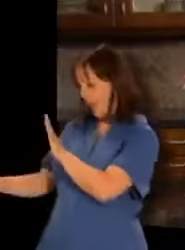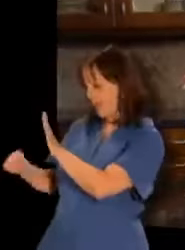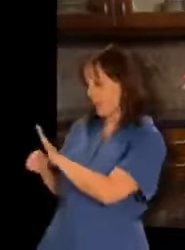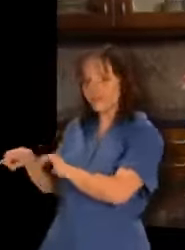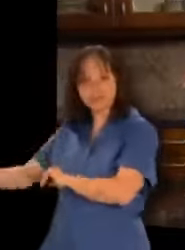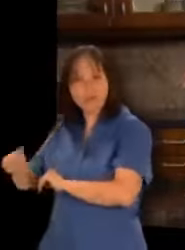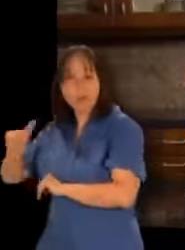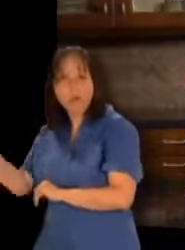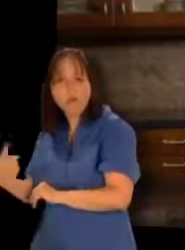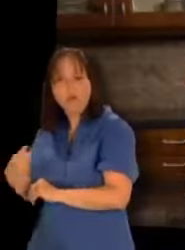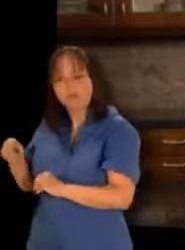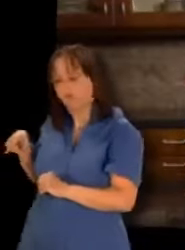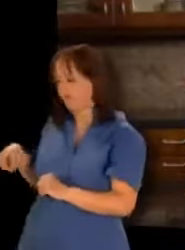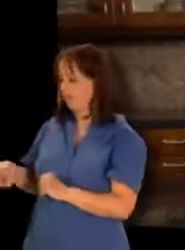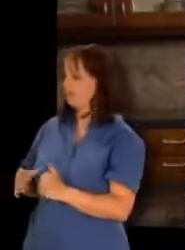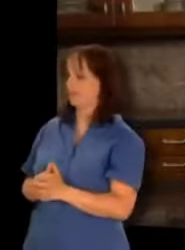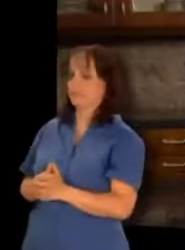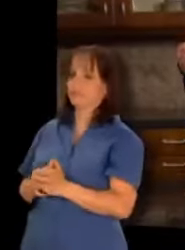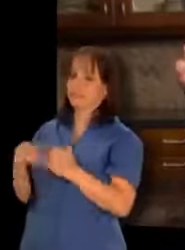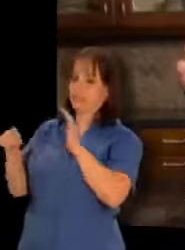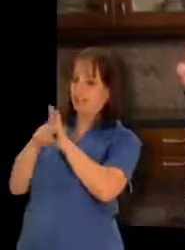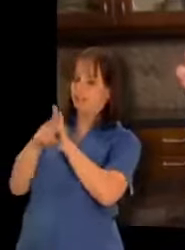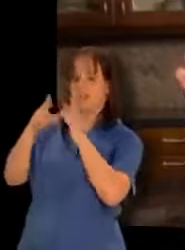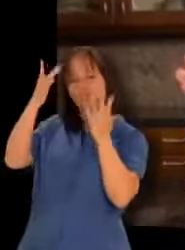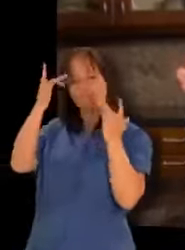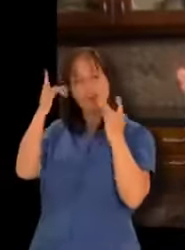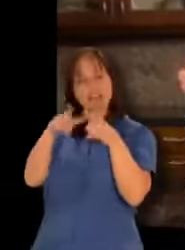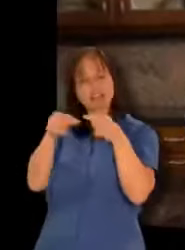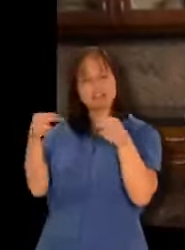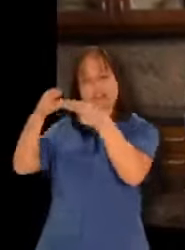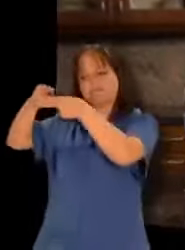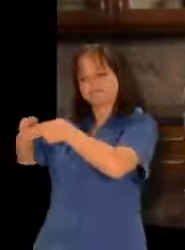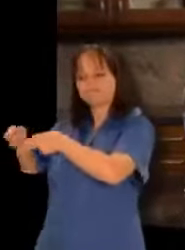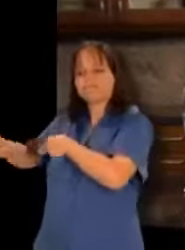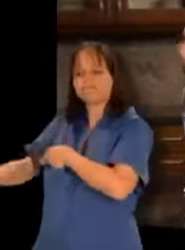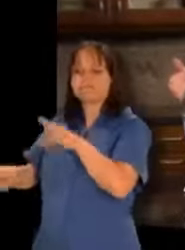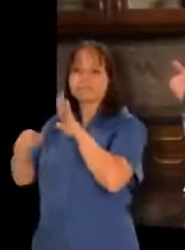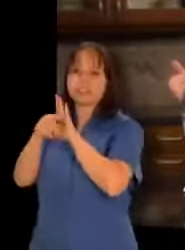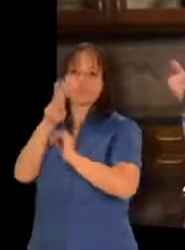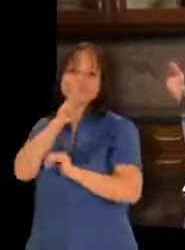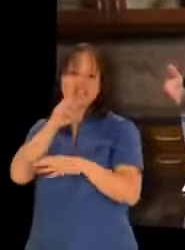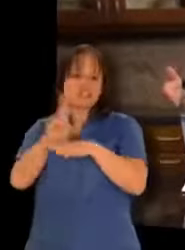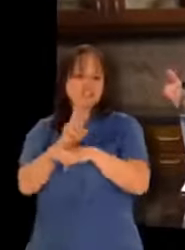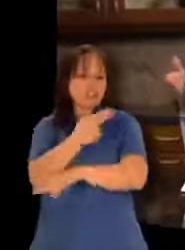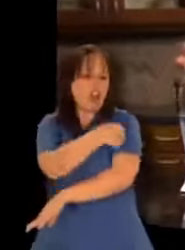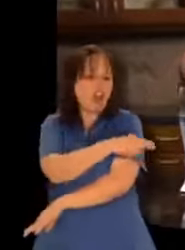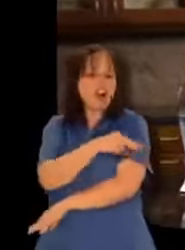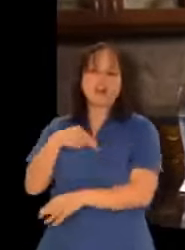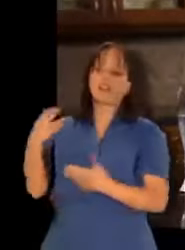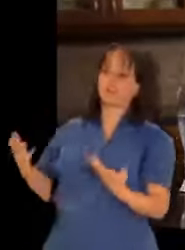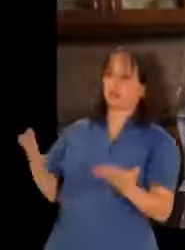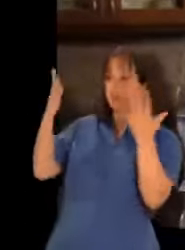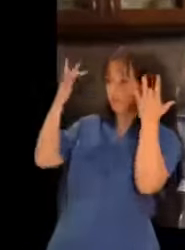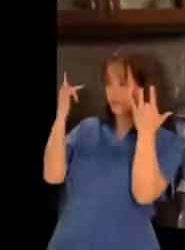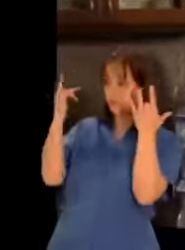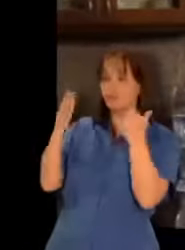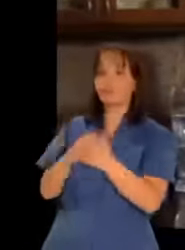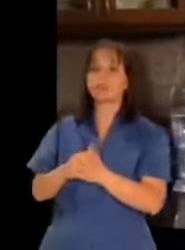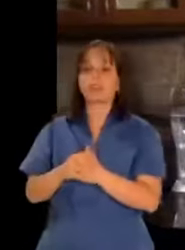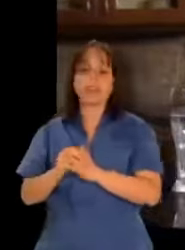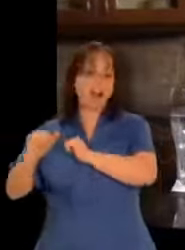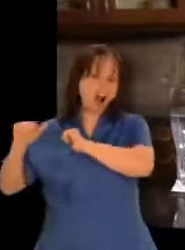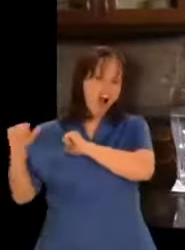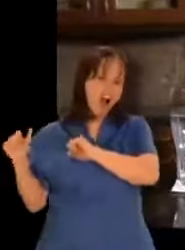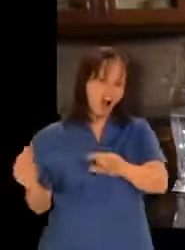this is the only water that has a negative. That's why they call it negative water in Japan. That's why they use it in hospitals over there, because all